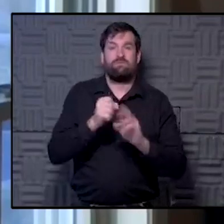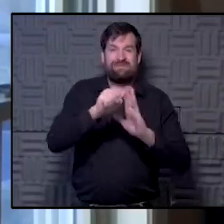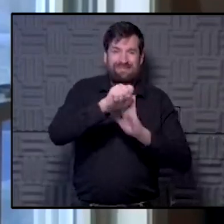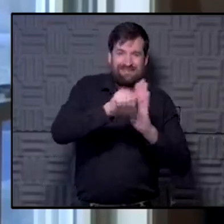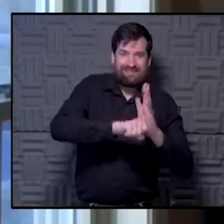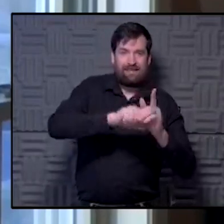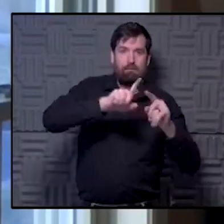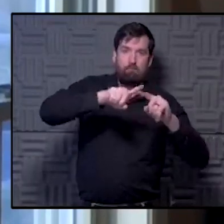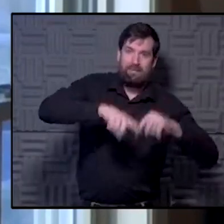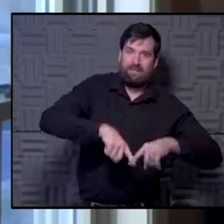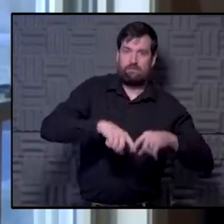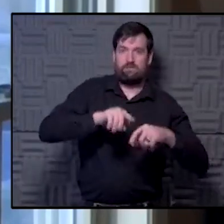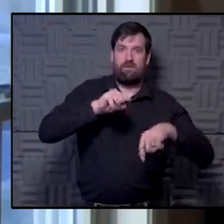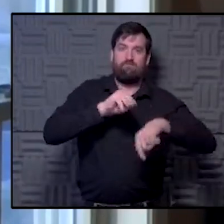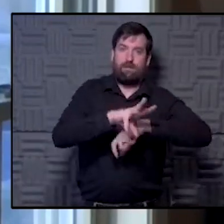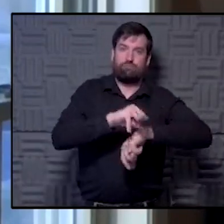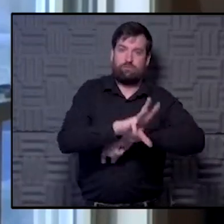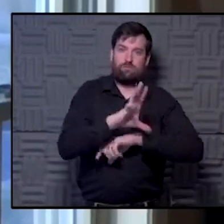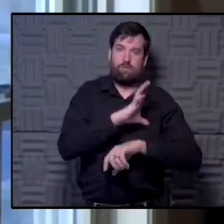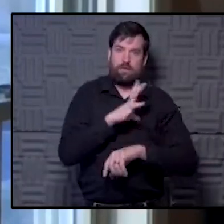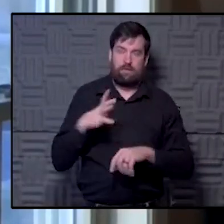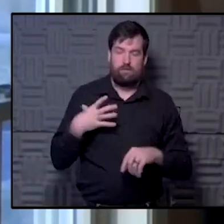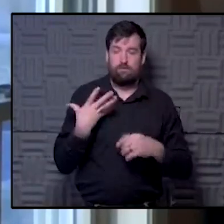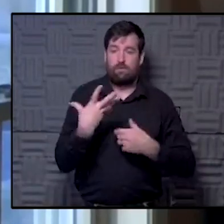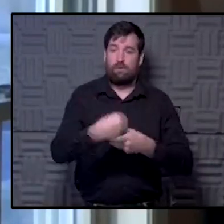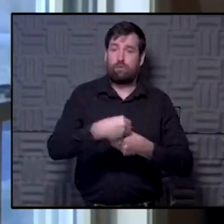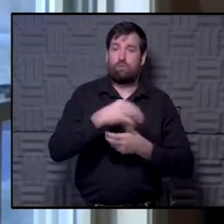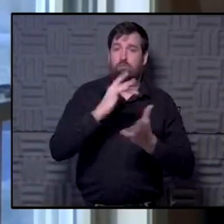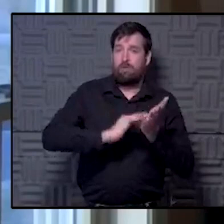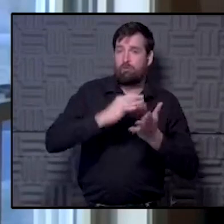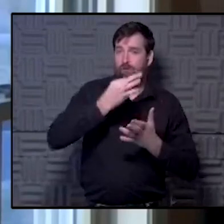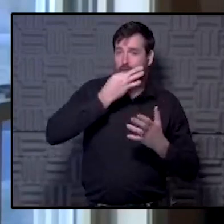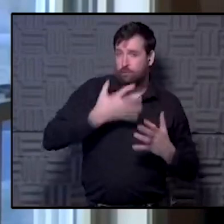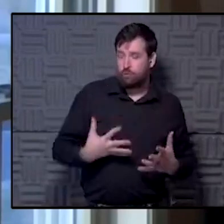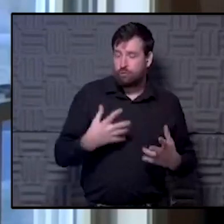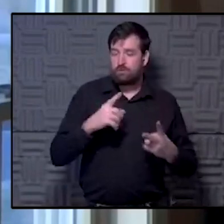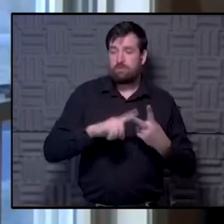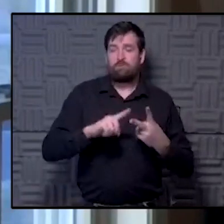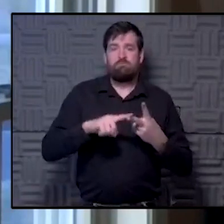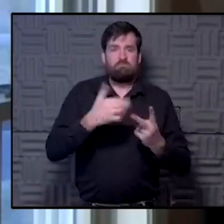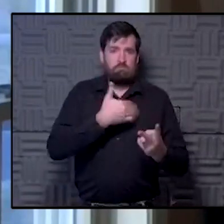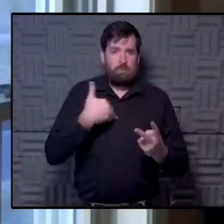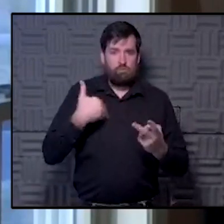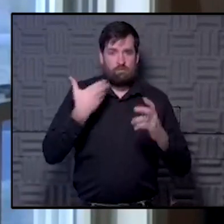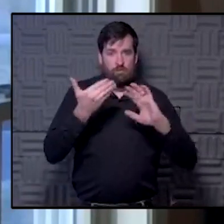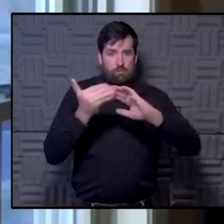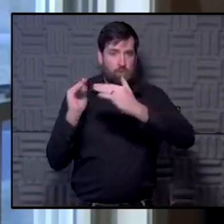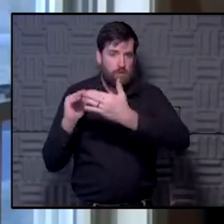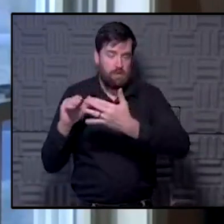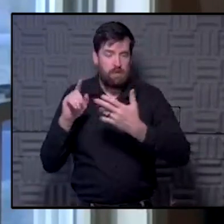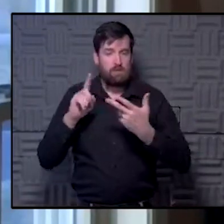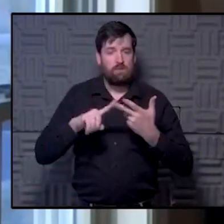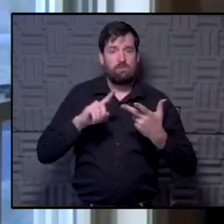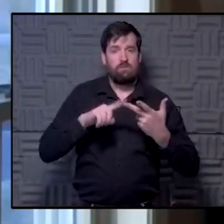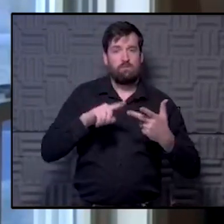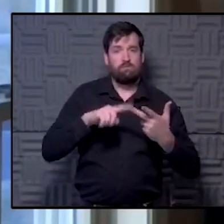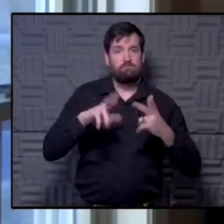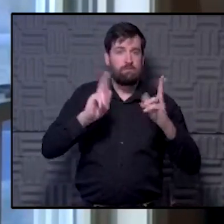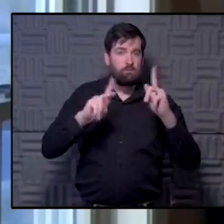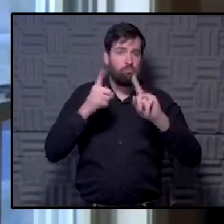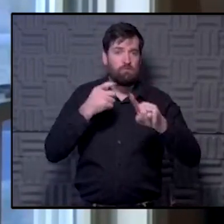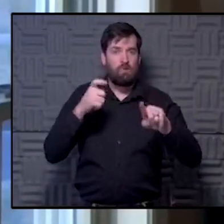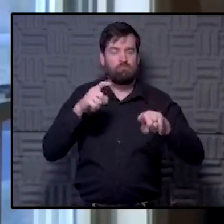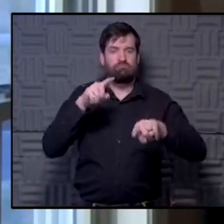state-based advisory committee. It includes medical experts. It includes members of the community. It includes people from